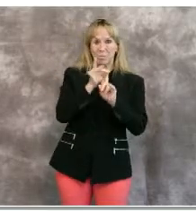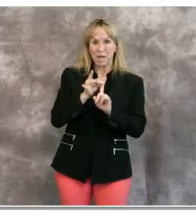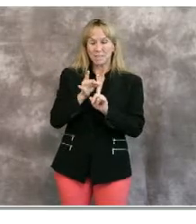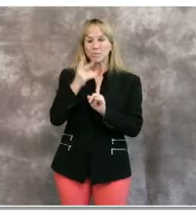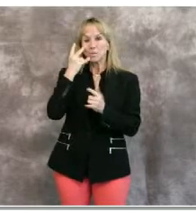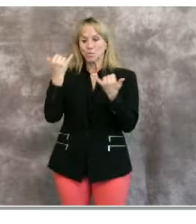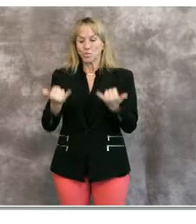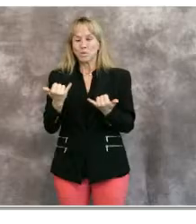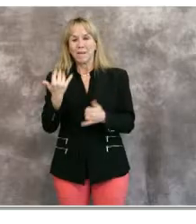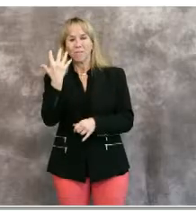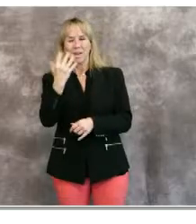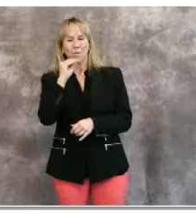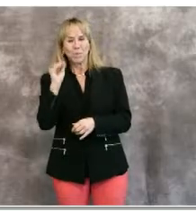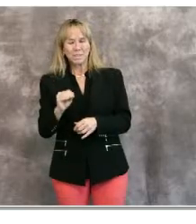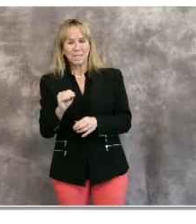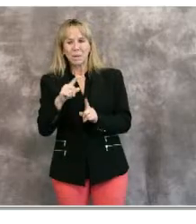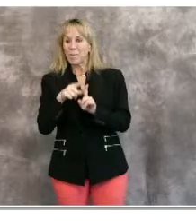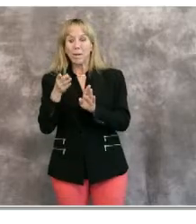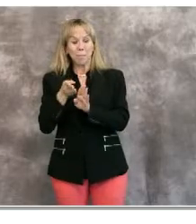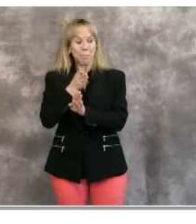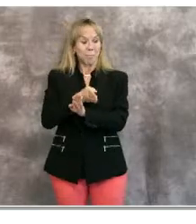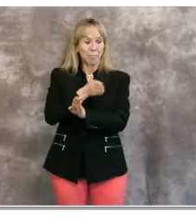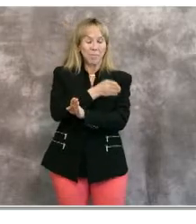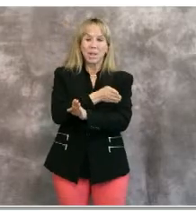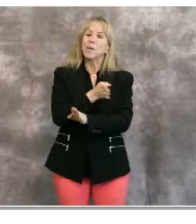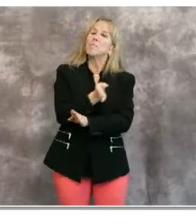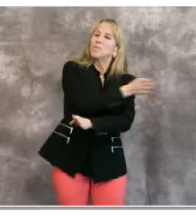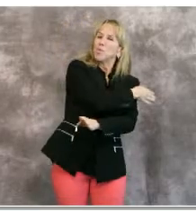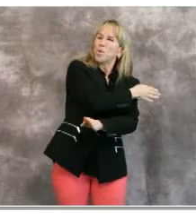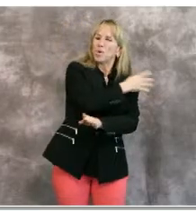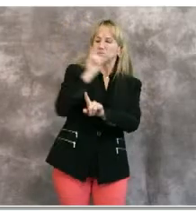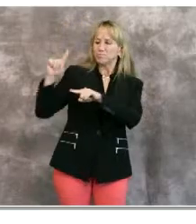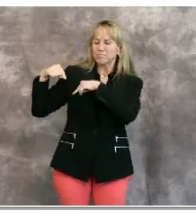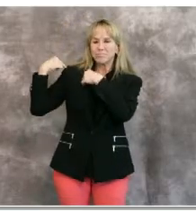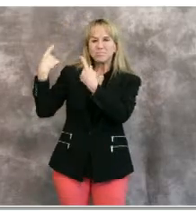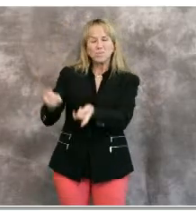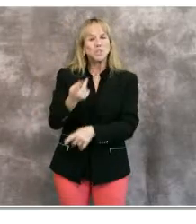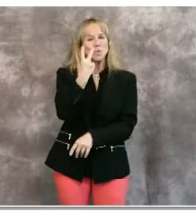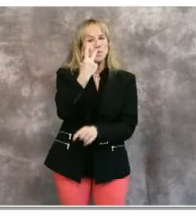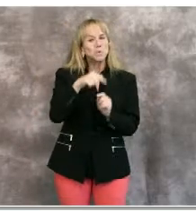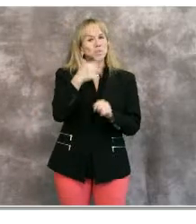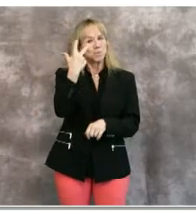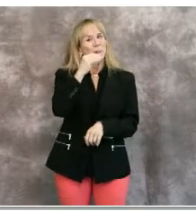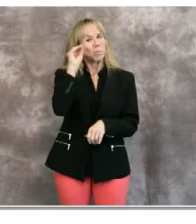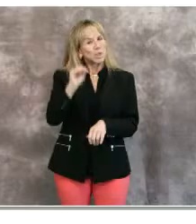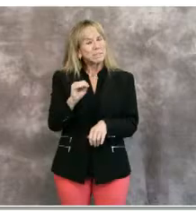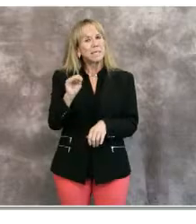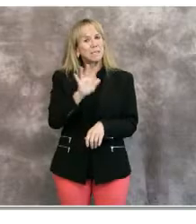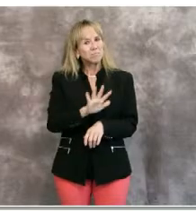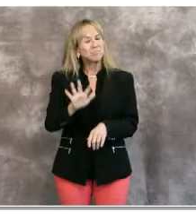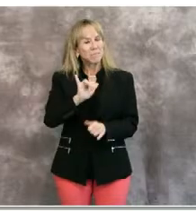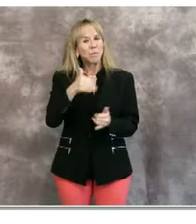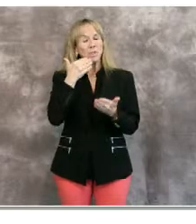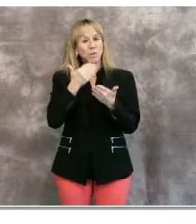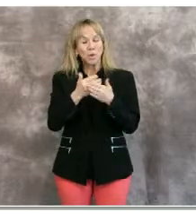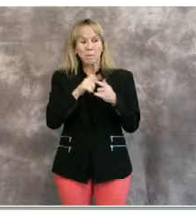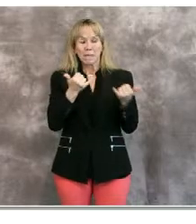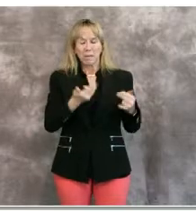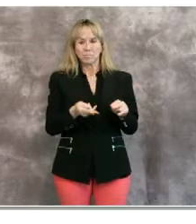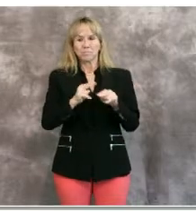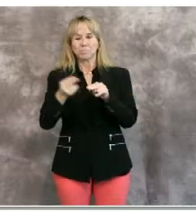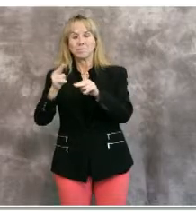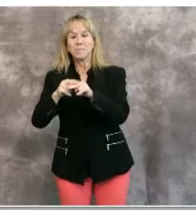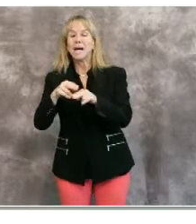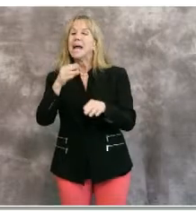Prior to that, we had been pretty consistently in the kind of 2 to 3% range for a considerable amount of time. For perspective, our 14-day